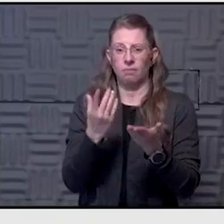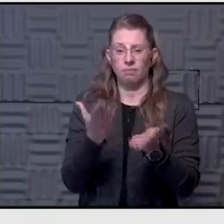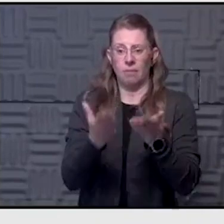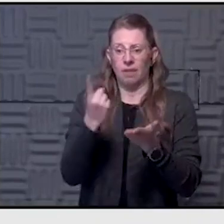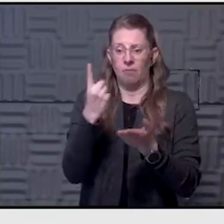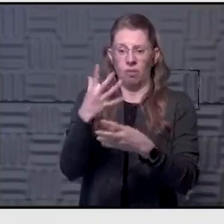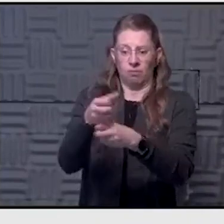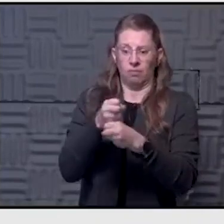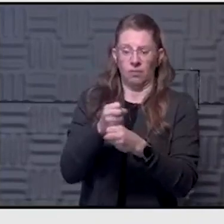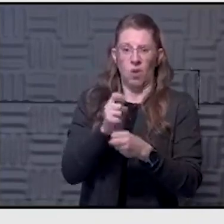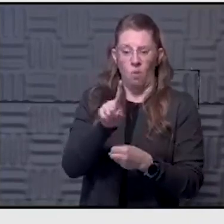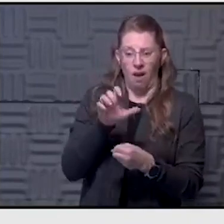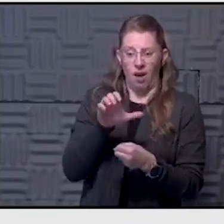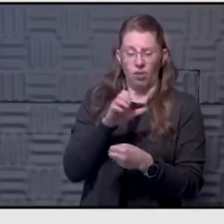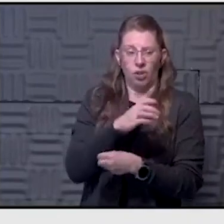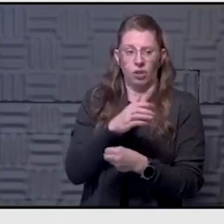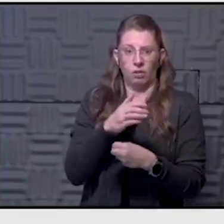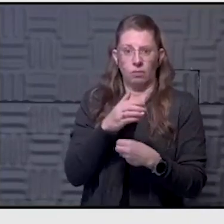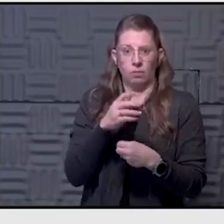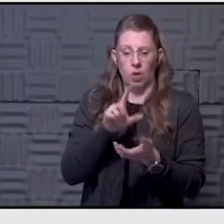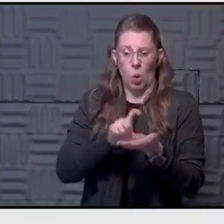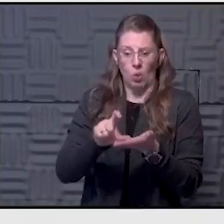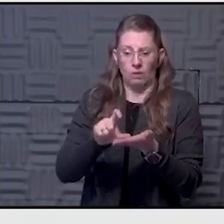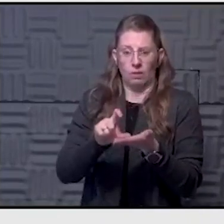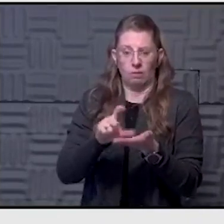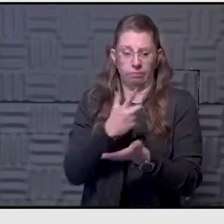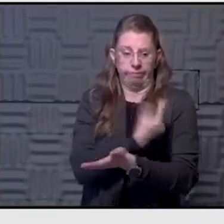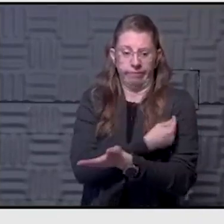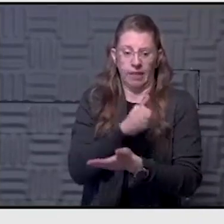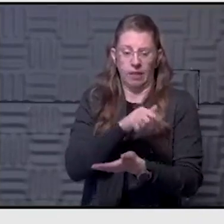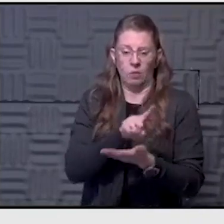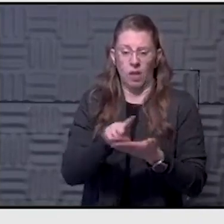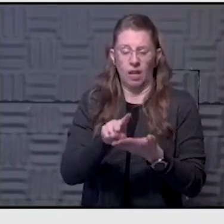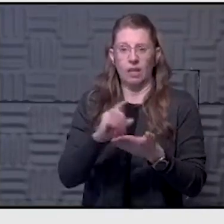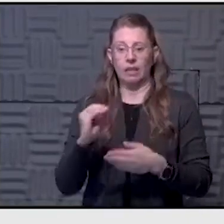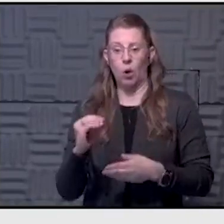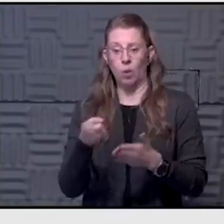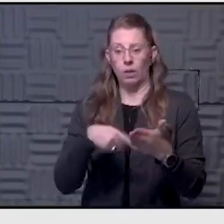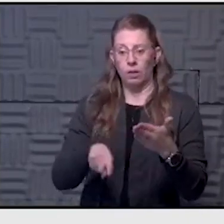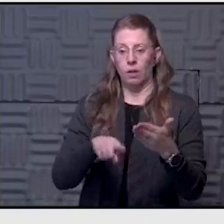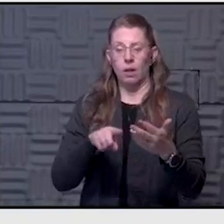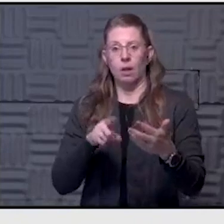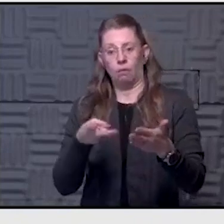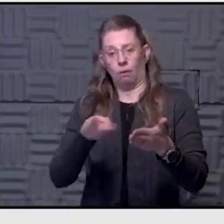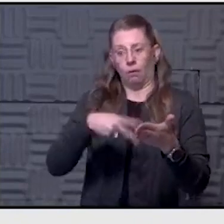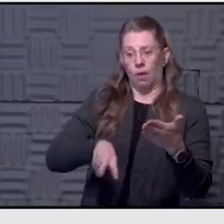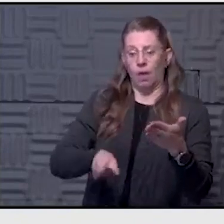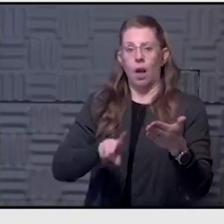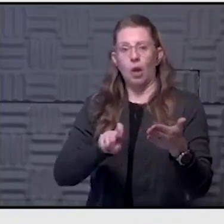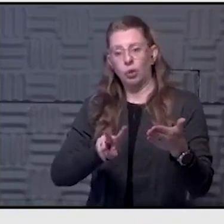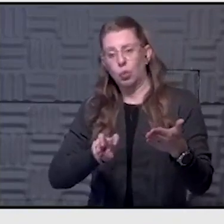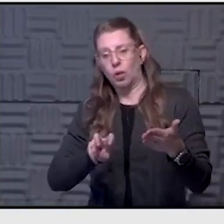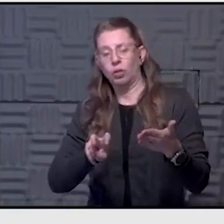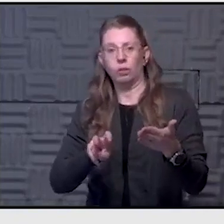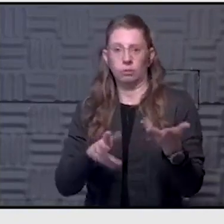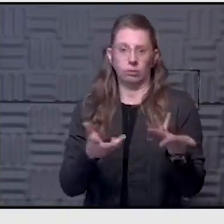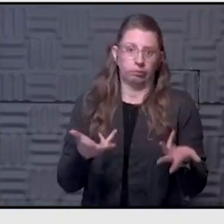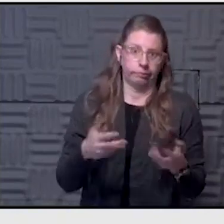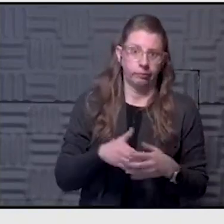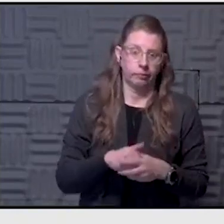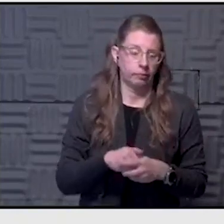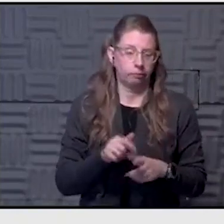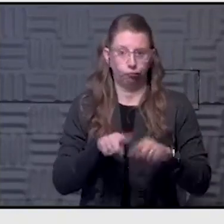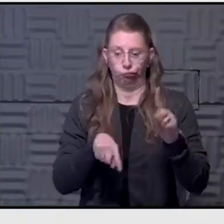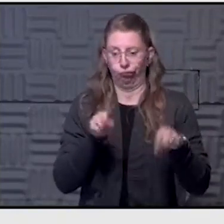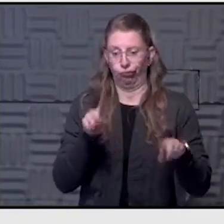smaller counties gets 100 doses this week, 0 next week, and then 100 or 200 the next week.